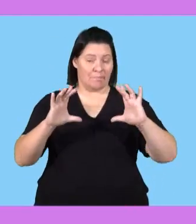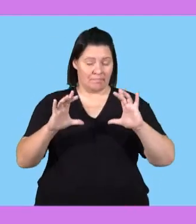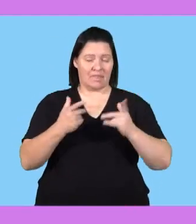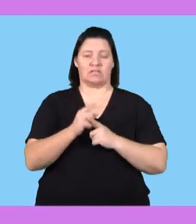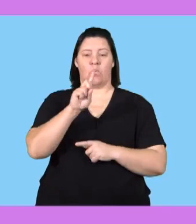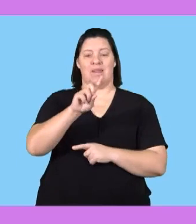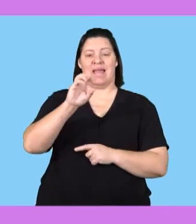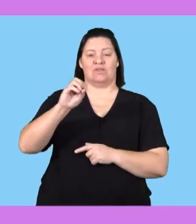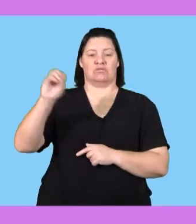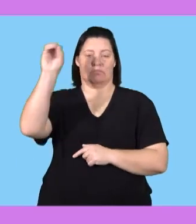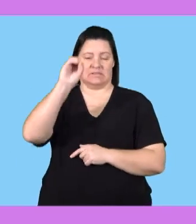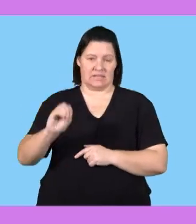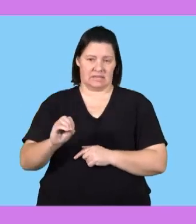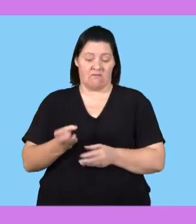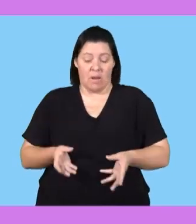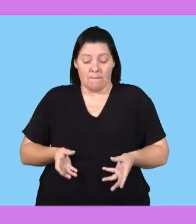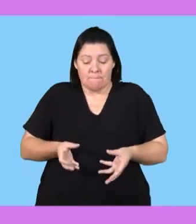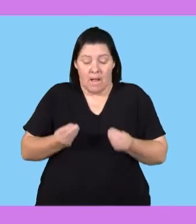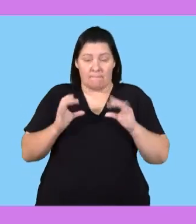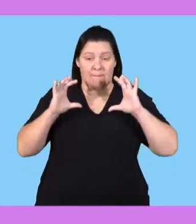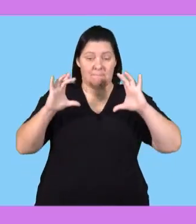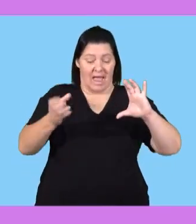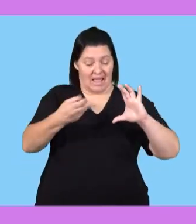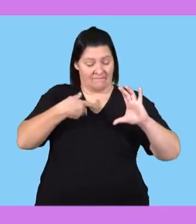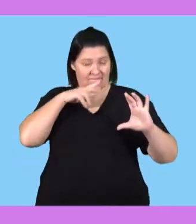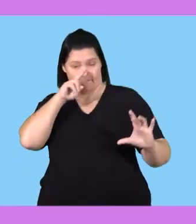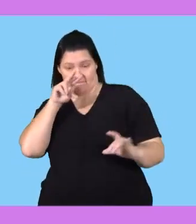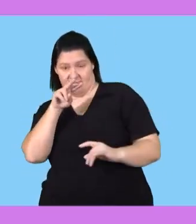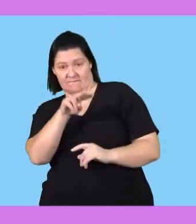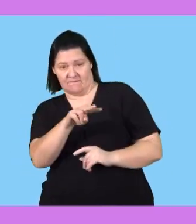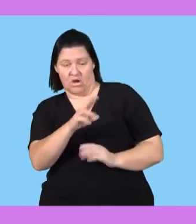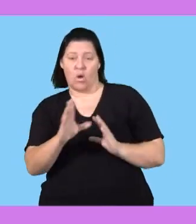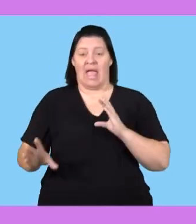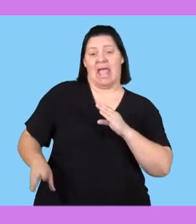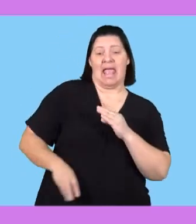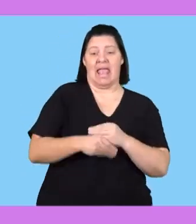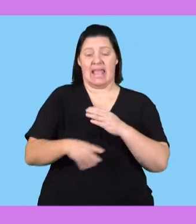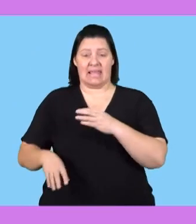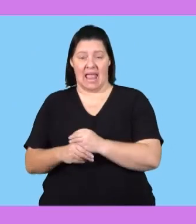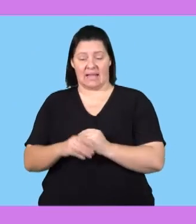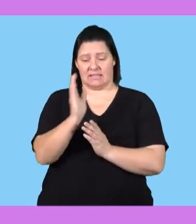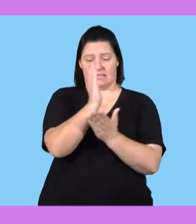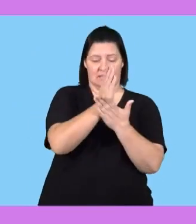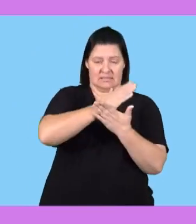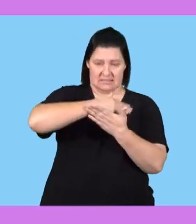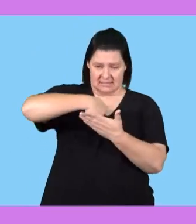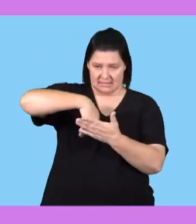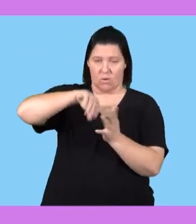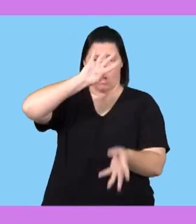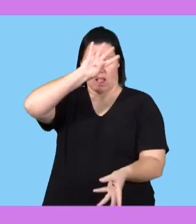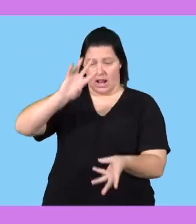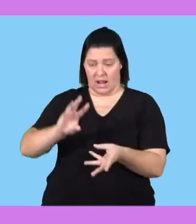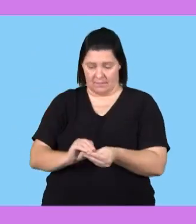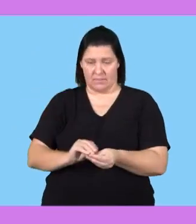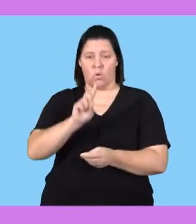is 100%. So whenever you are given the pie chart, just remember that when you add all the slices, the